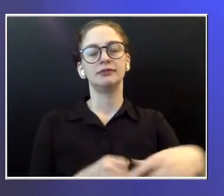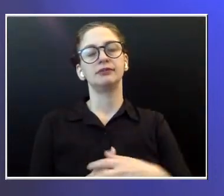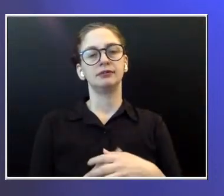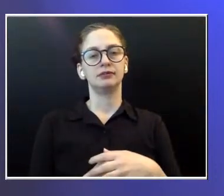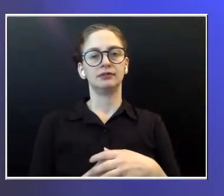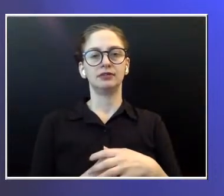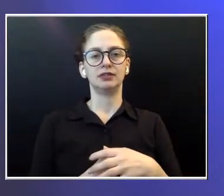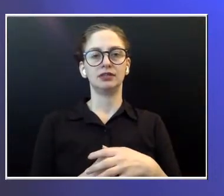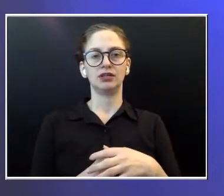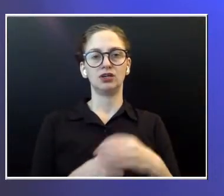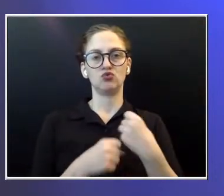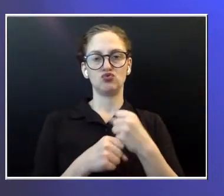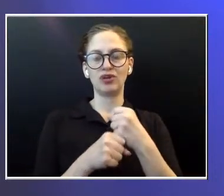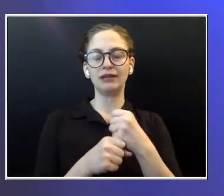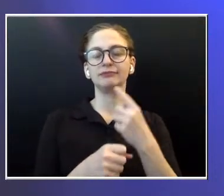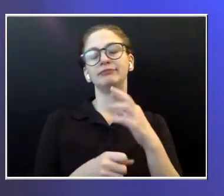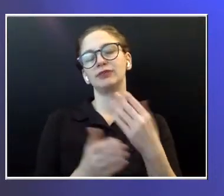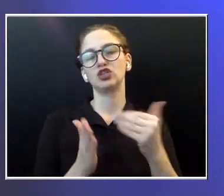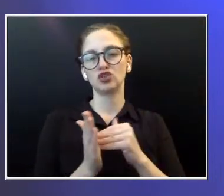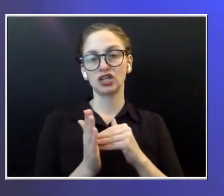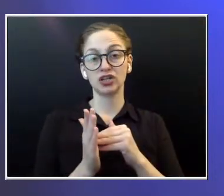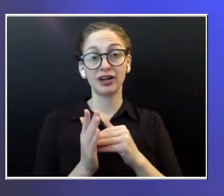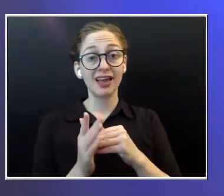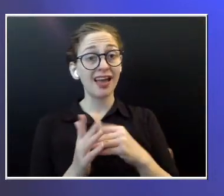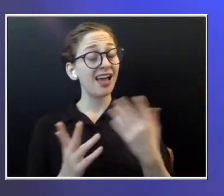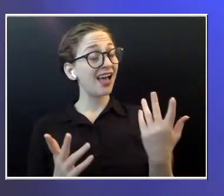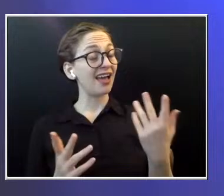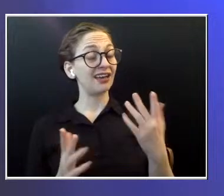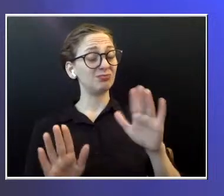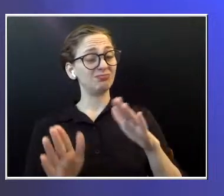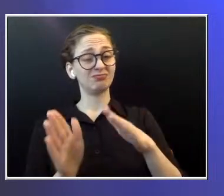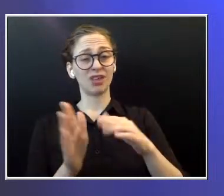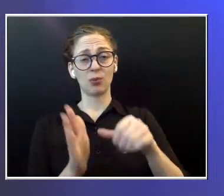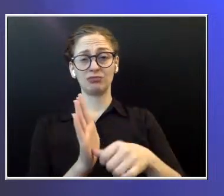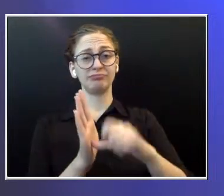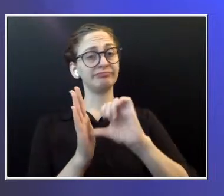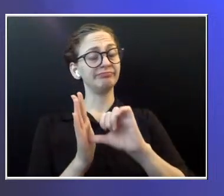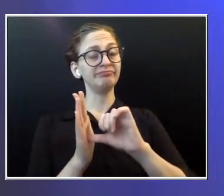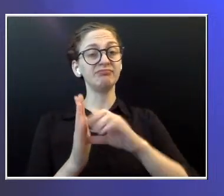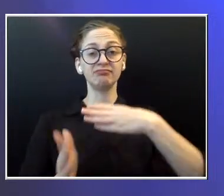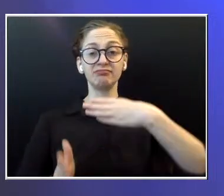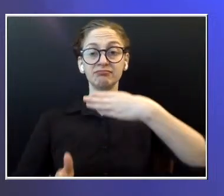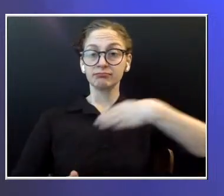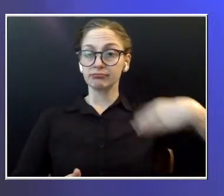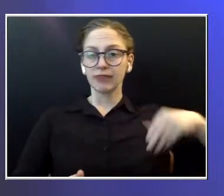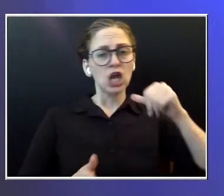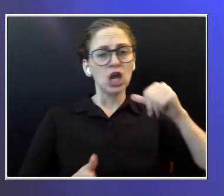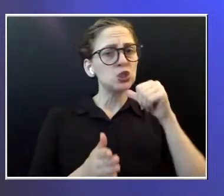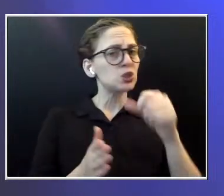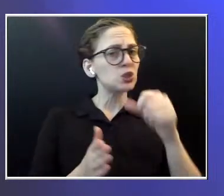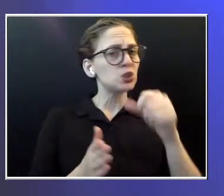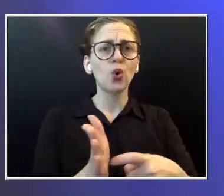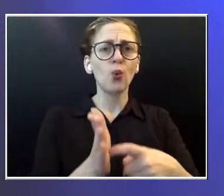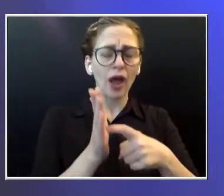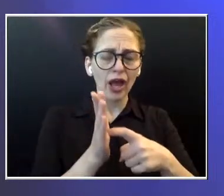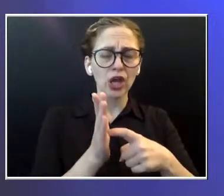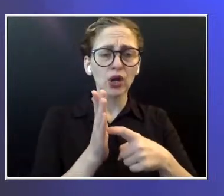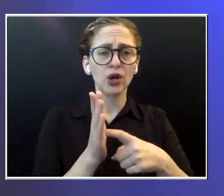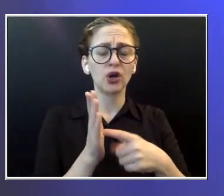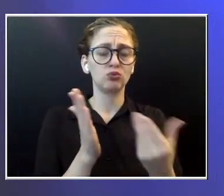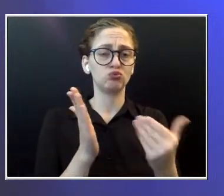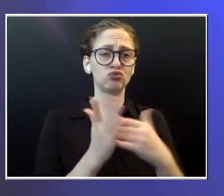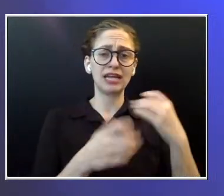undergo reconstruction. Reconstruction is a very big commitment, usually entailing multiple surgeries, and so some